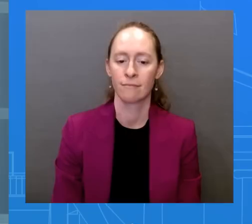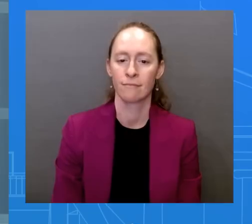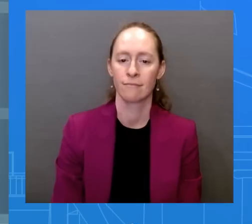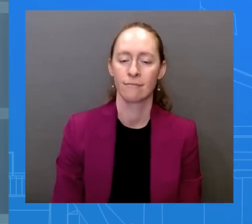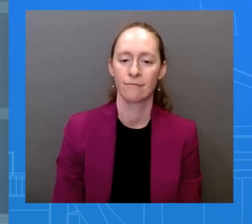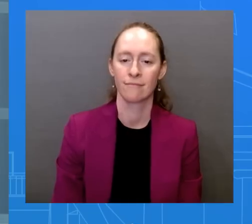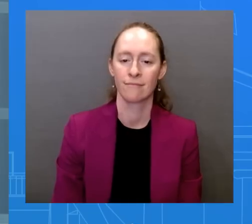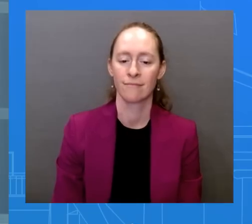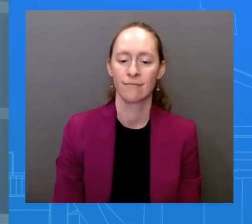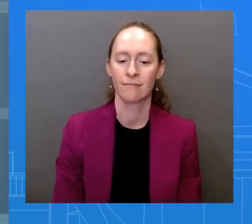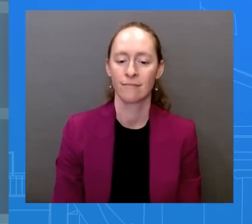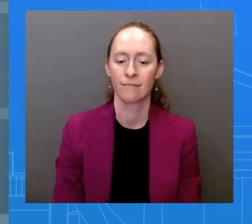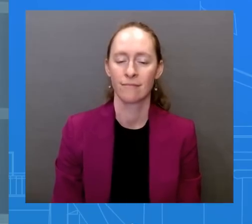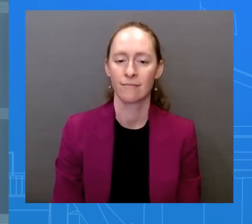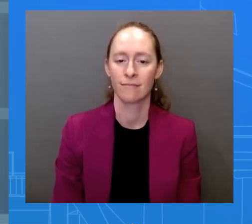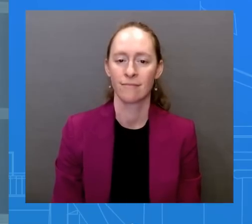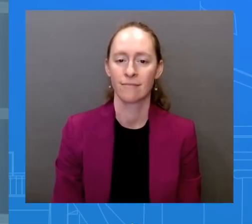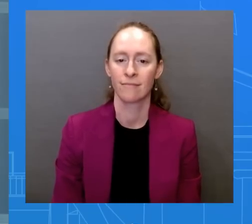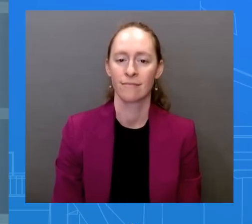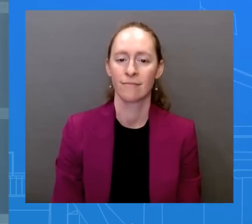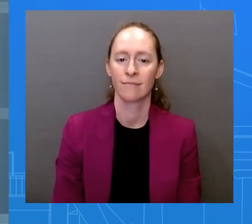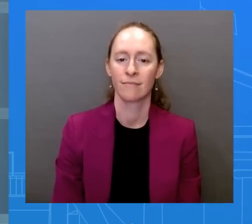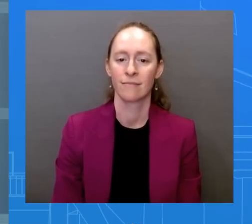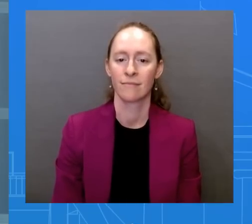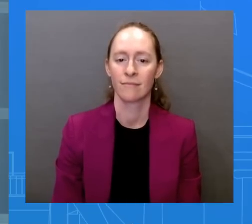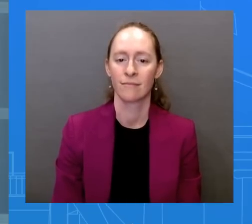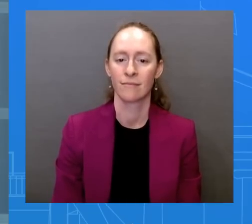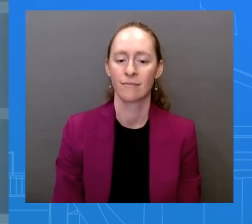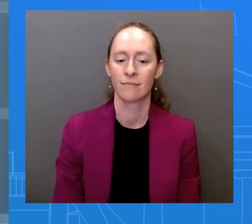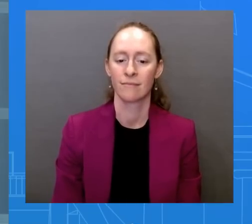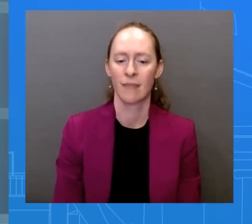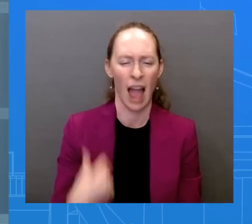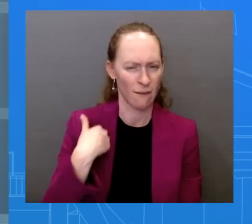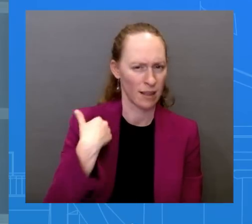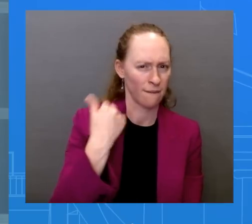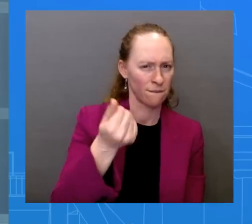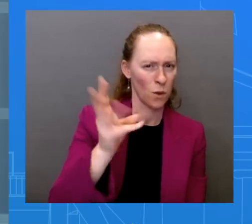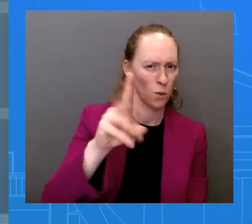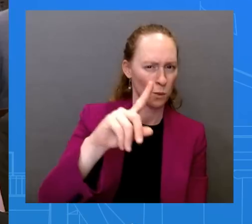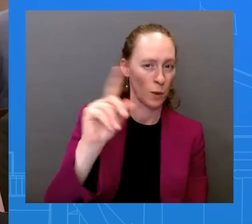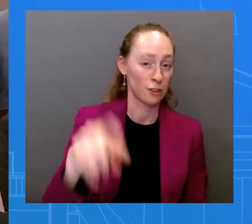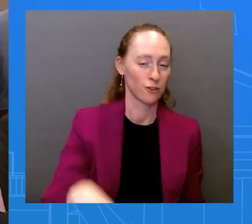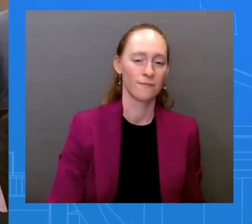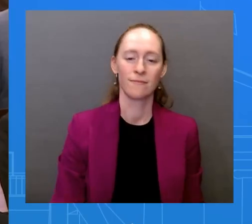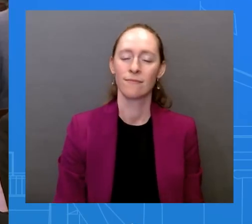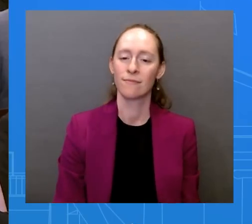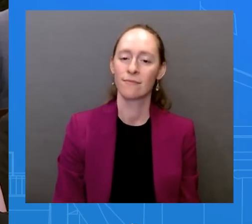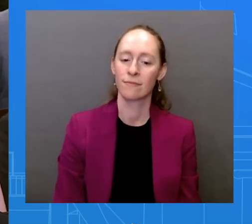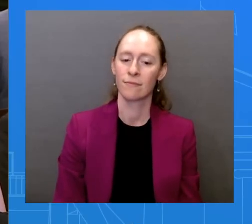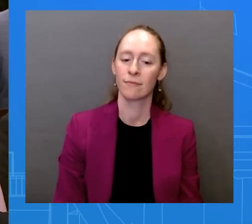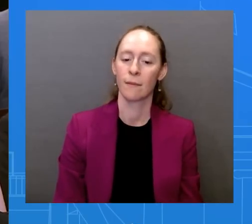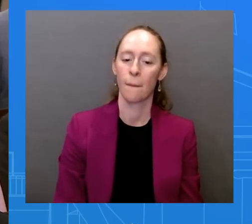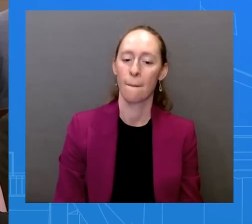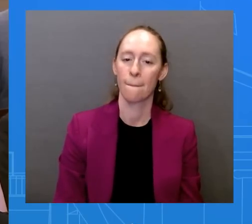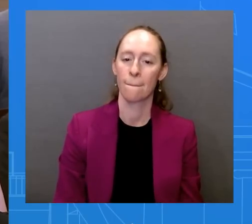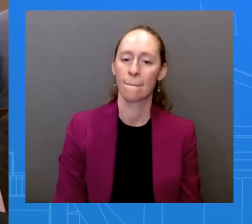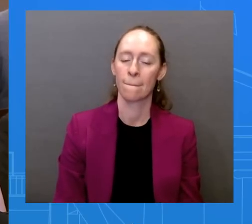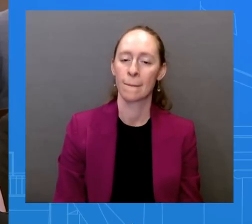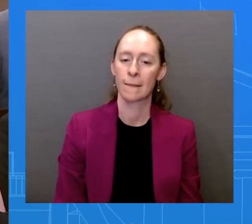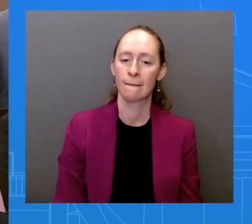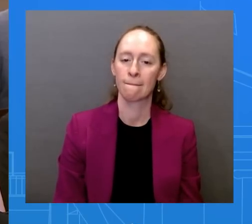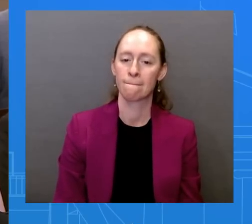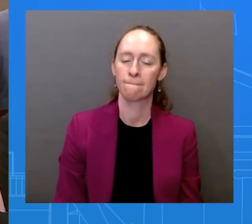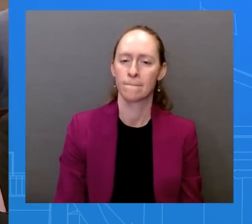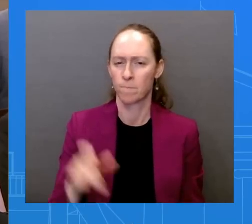Thank you. I have a couple questions. One is, I know last week you were asked about Puerto Rico and any plans that the president may have to make a